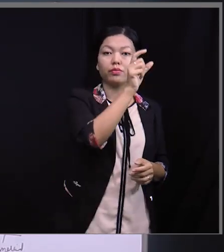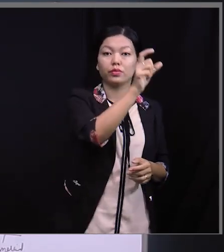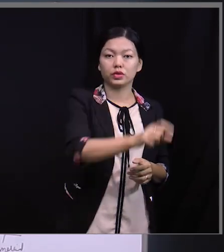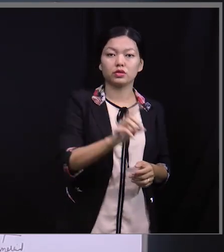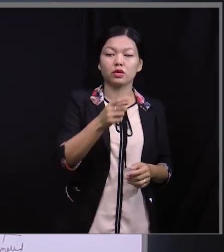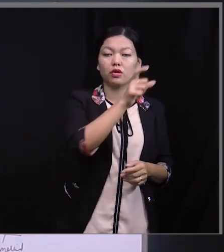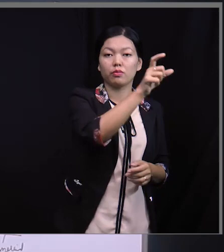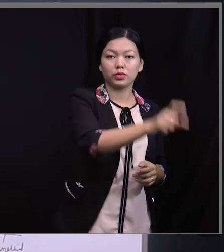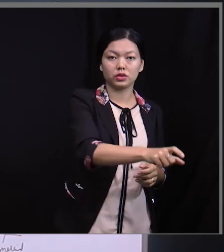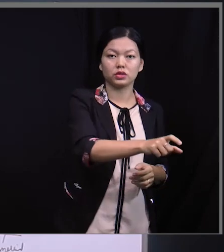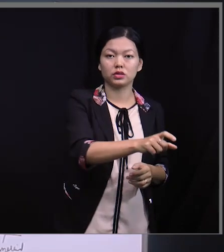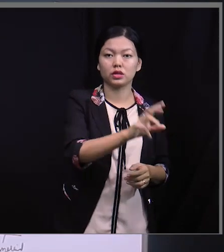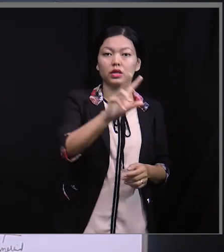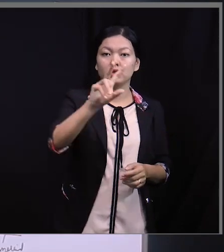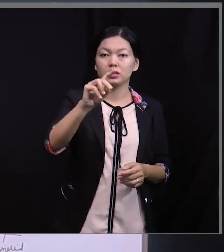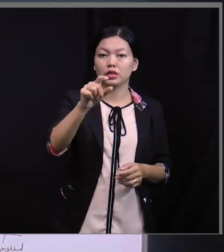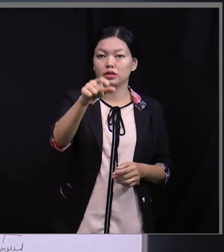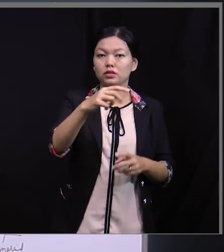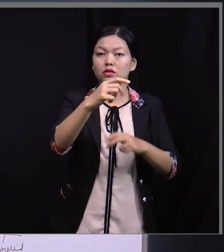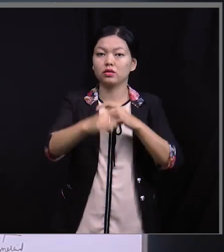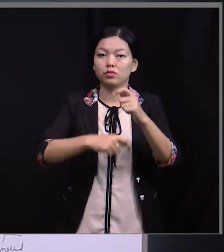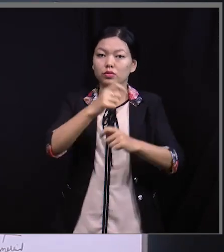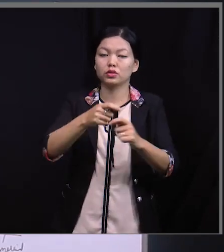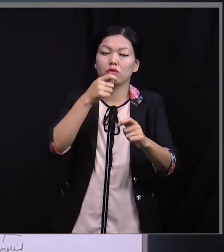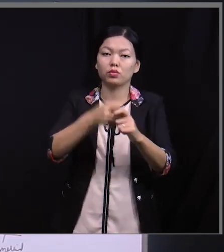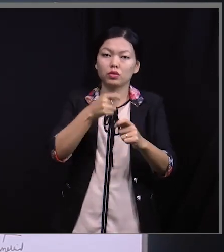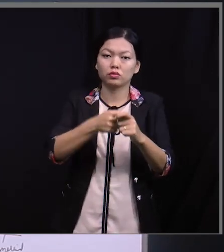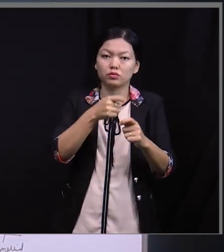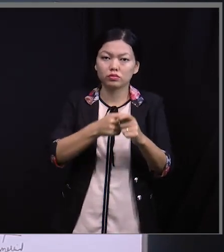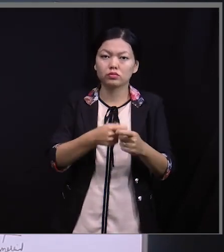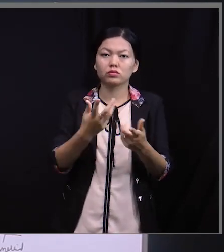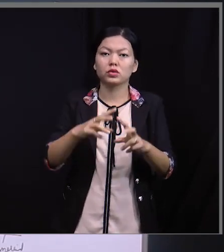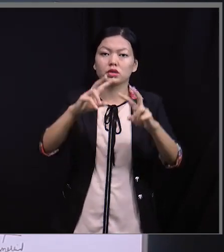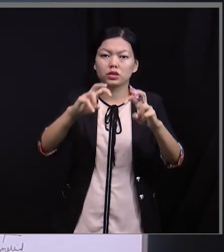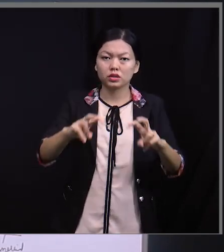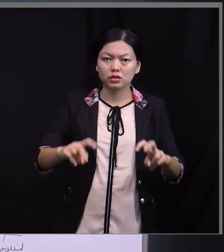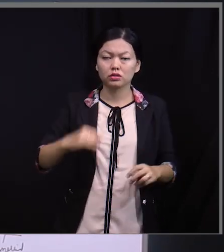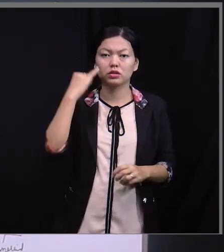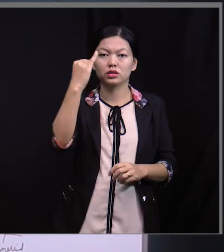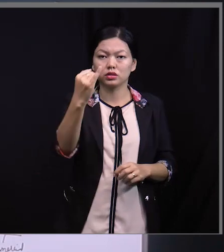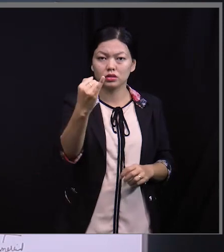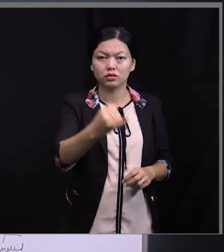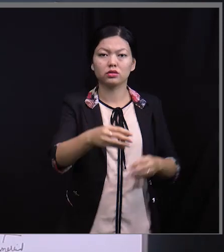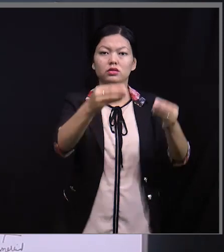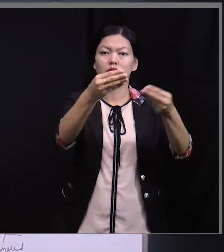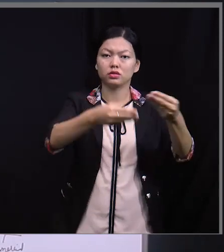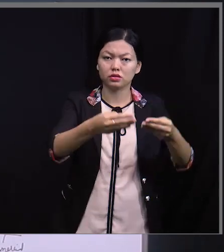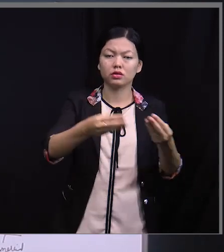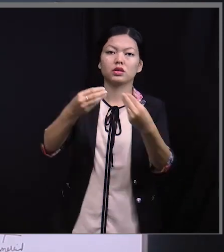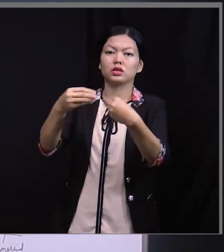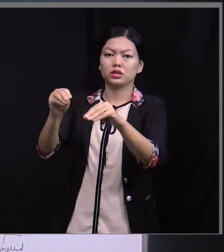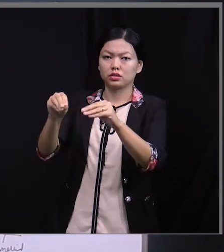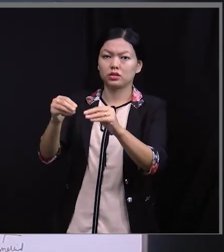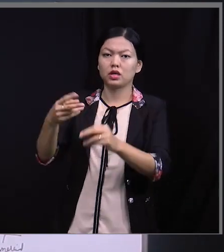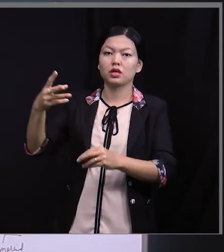But remember, as an entrepreneur, the only objective is not to create a product or come up